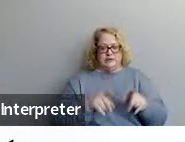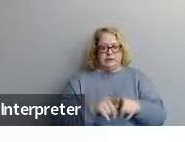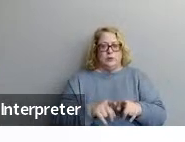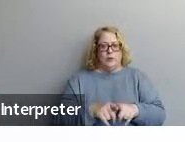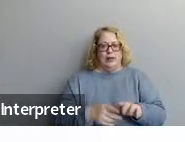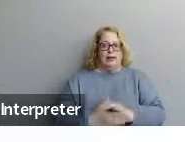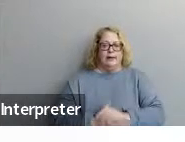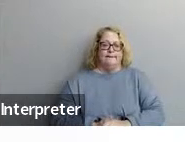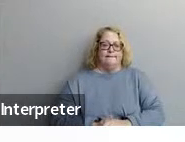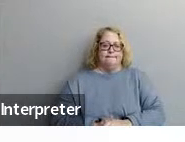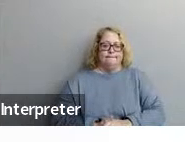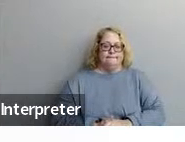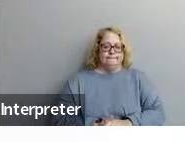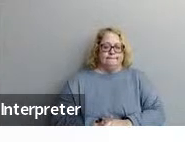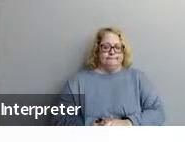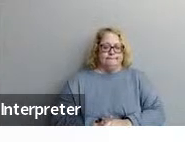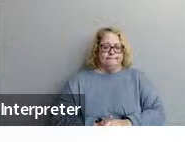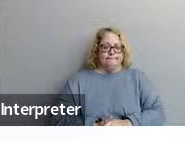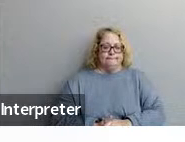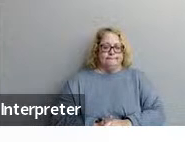well.